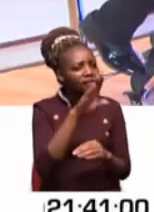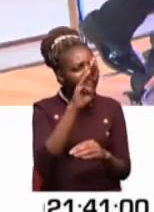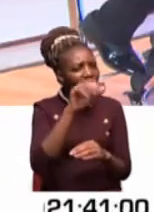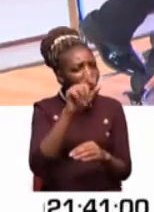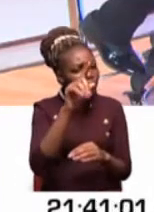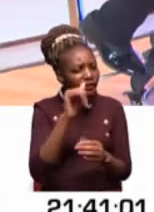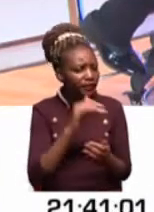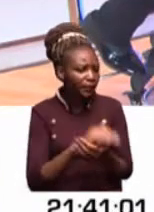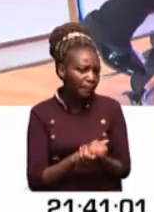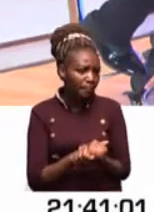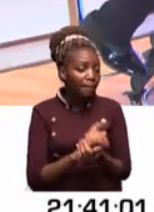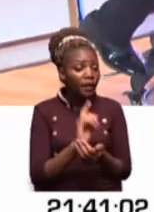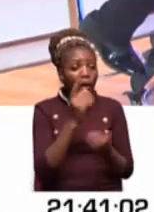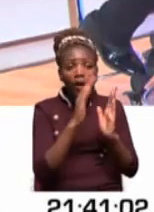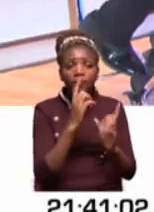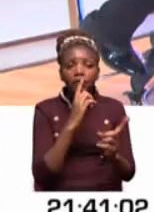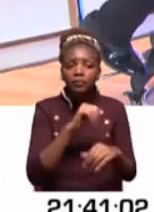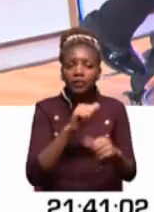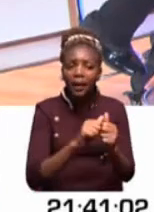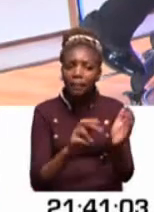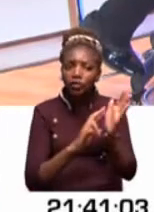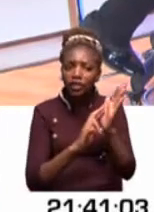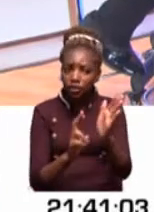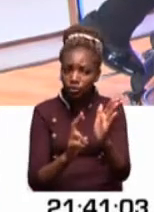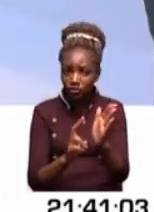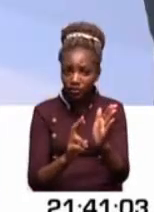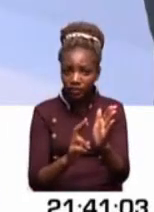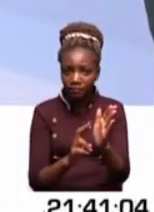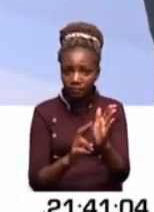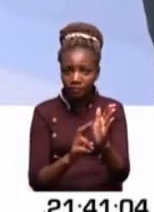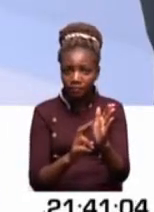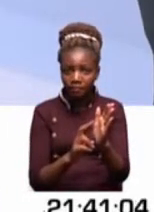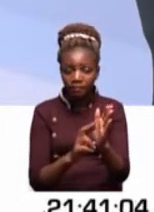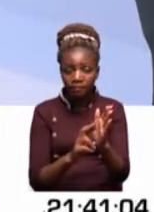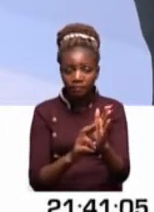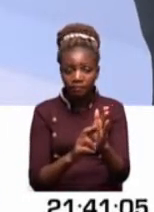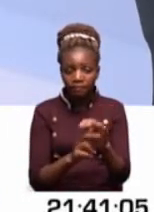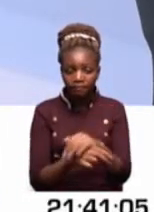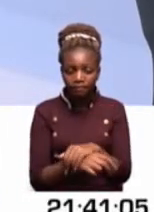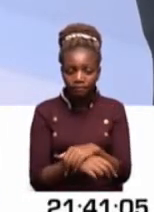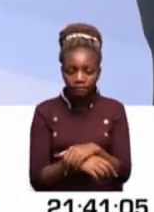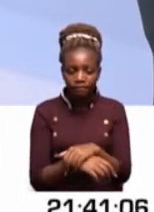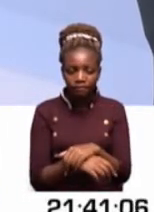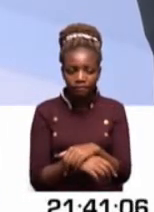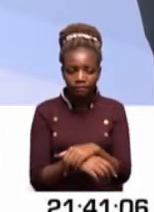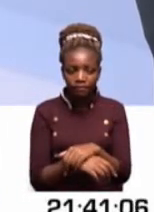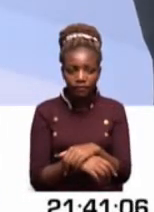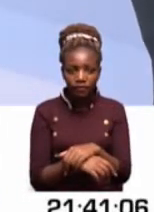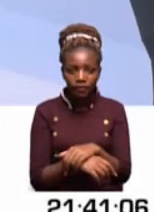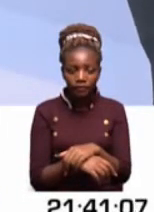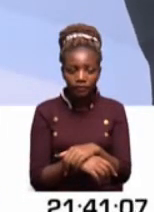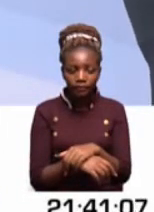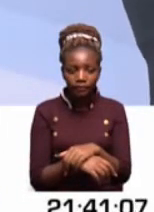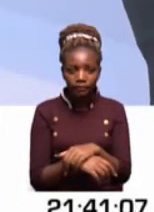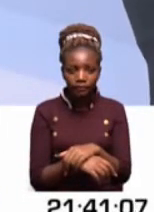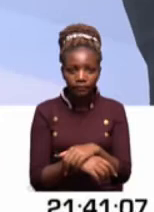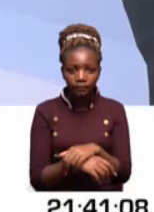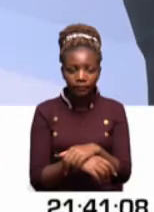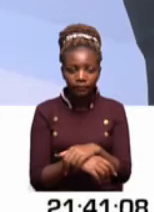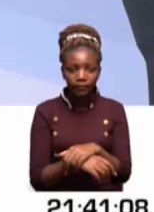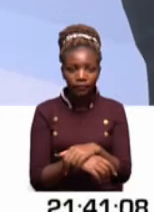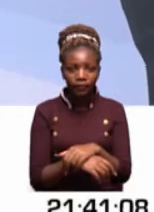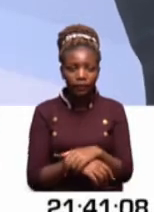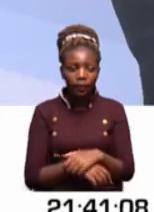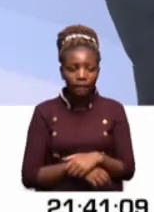of policies. If at the helm of these offices are individuals who, due to limits in terms or